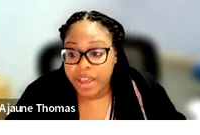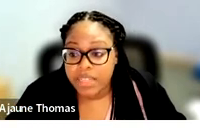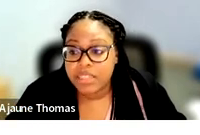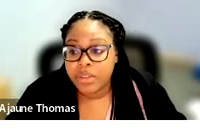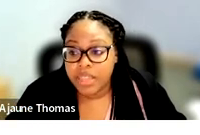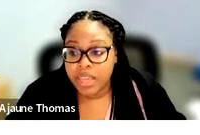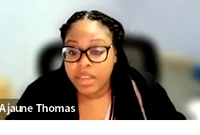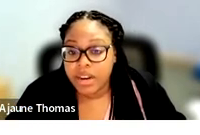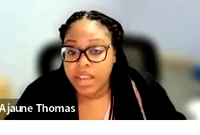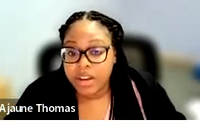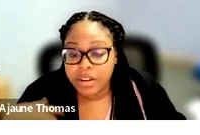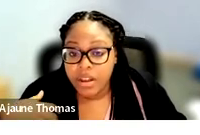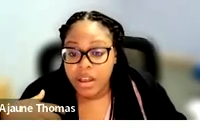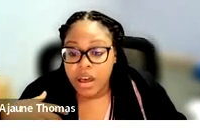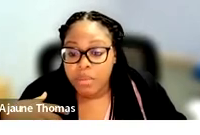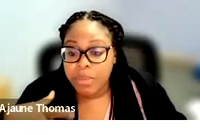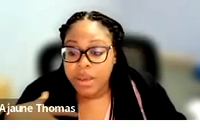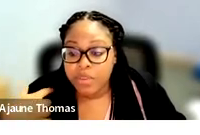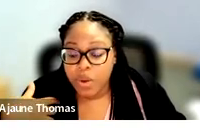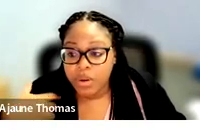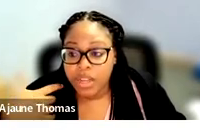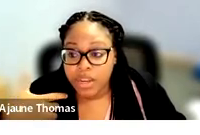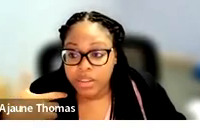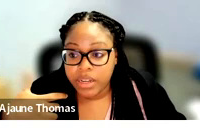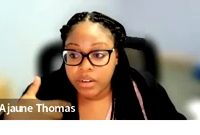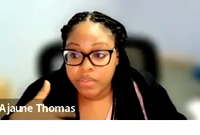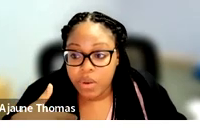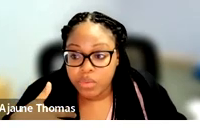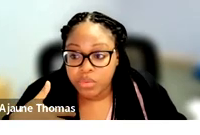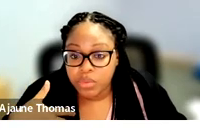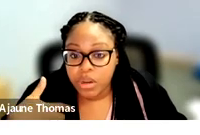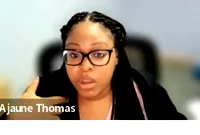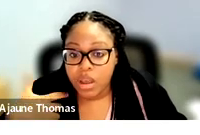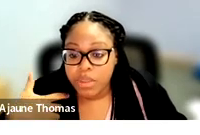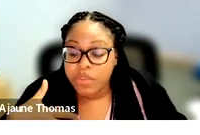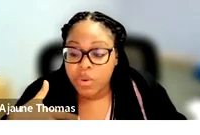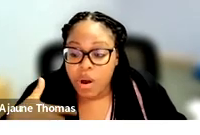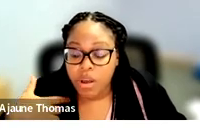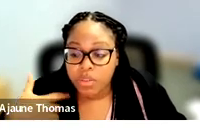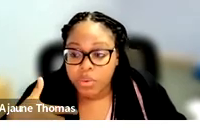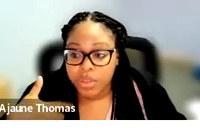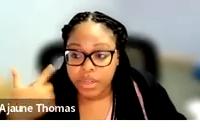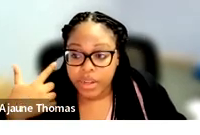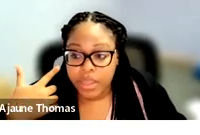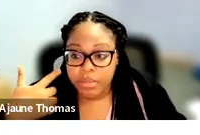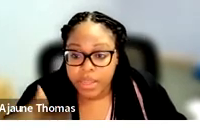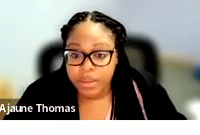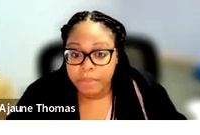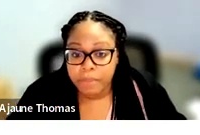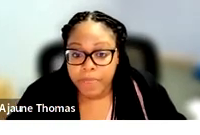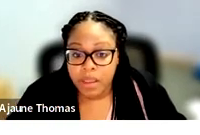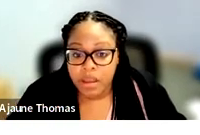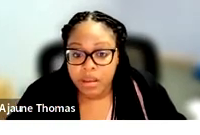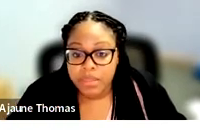their device so that they can hear and pick up the phone and hear their phone and the phone call through their